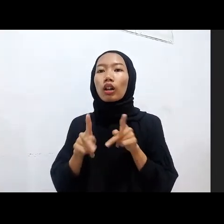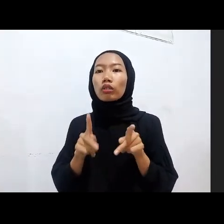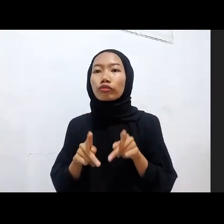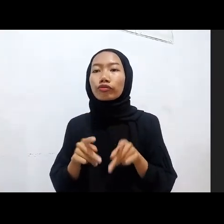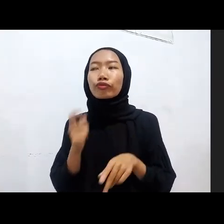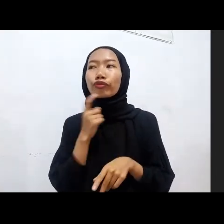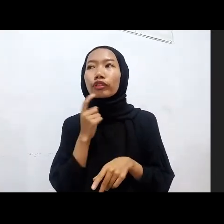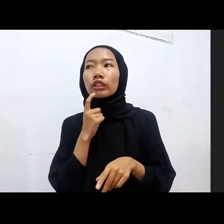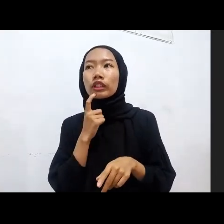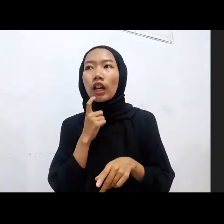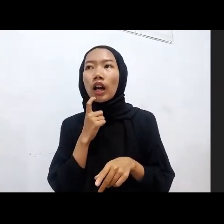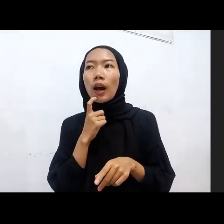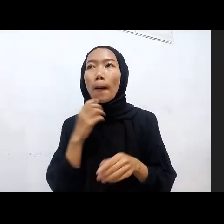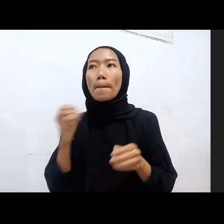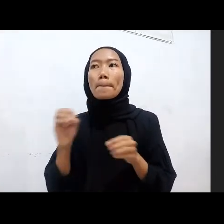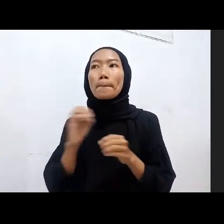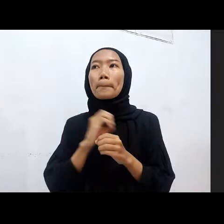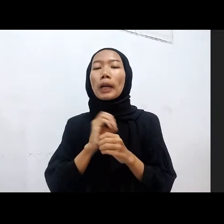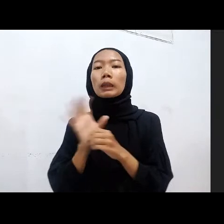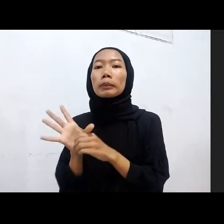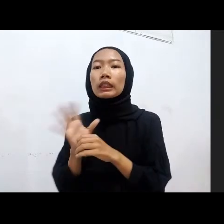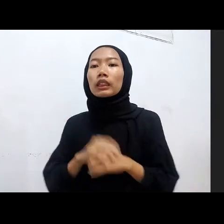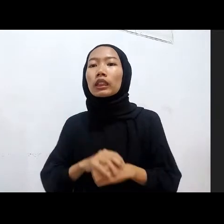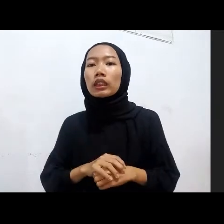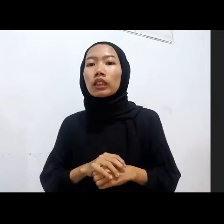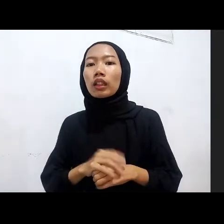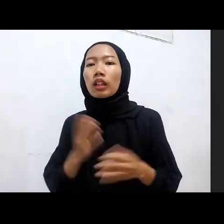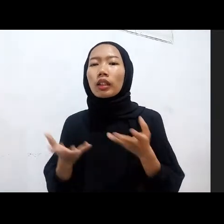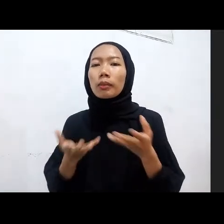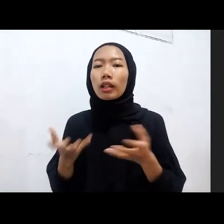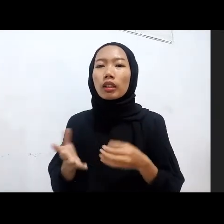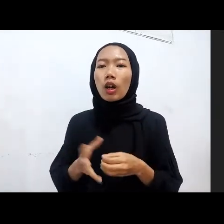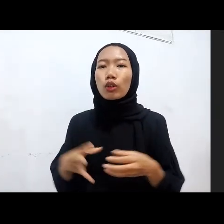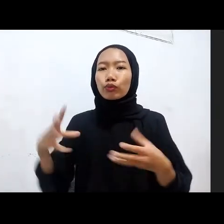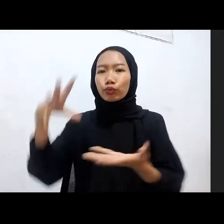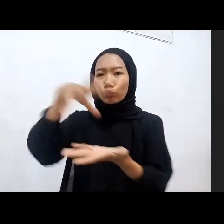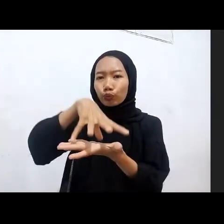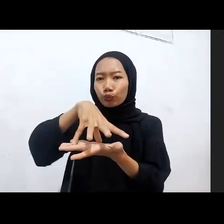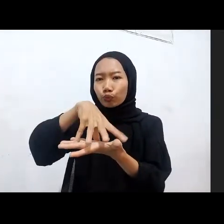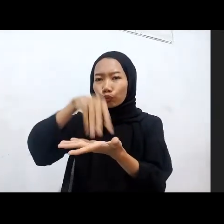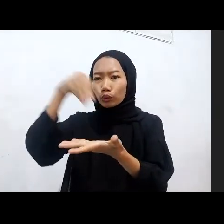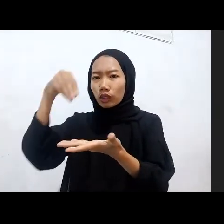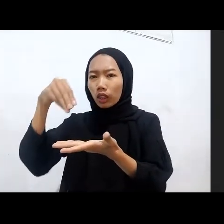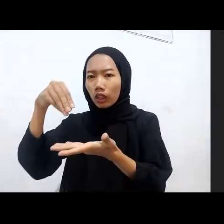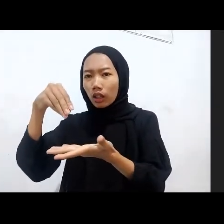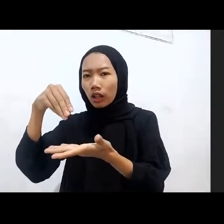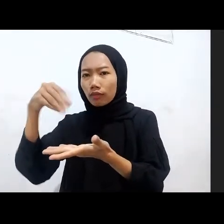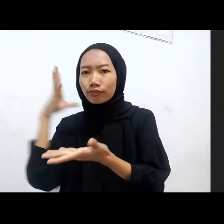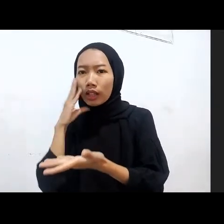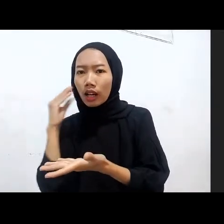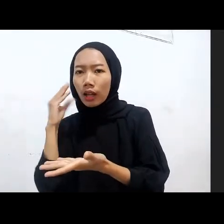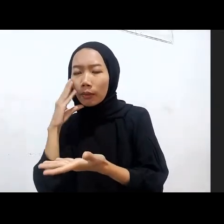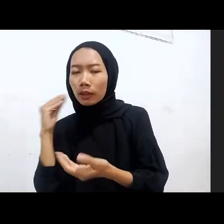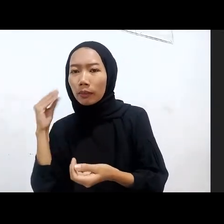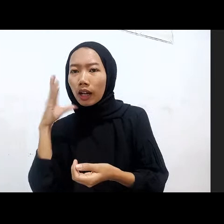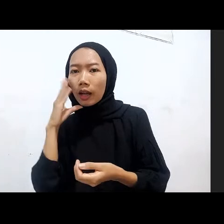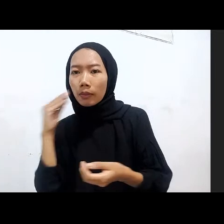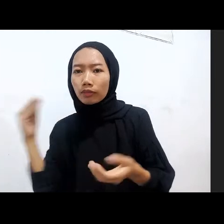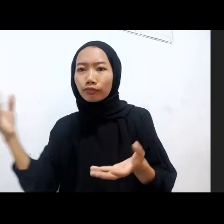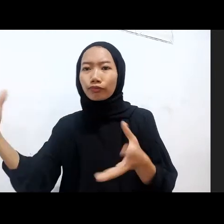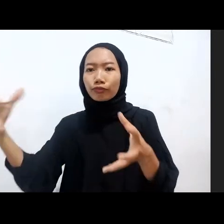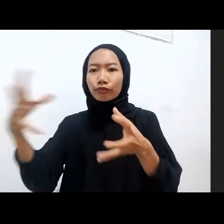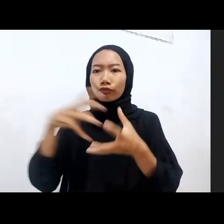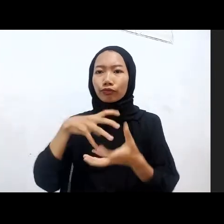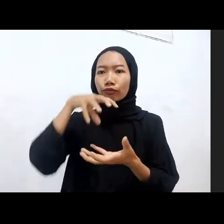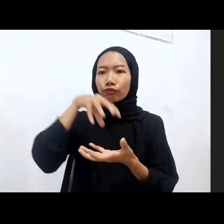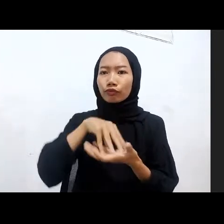listening and centering the experience of people with disability. And certainly as academics,